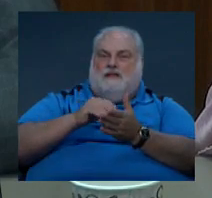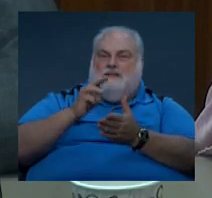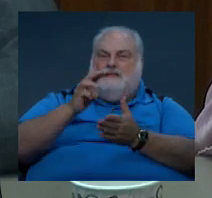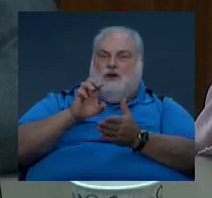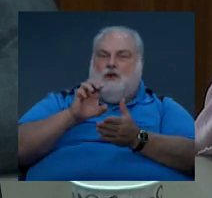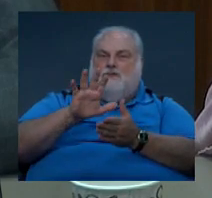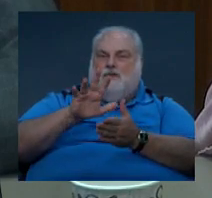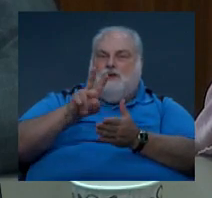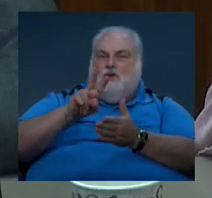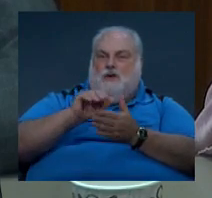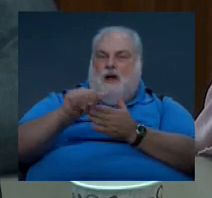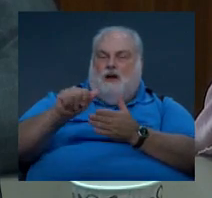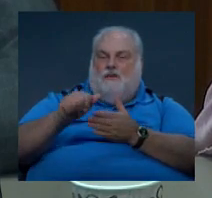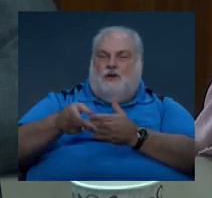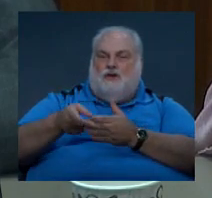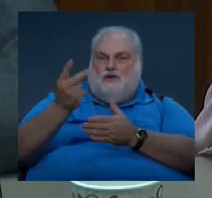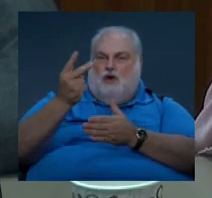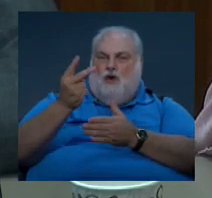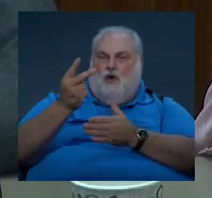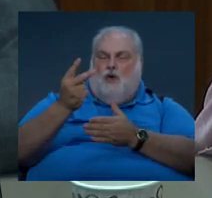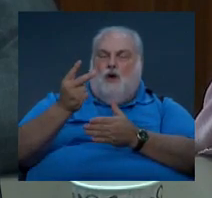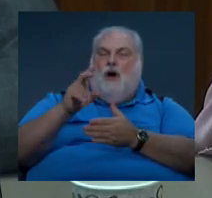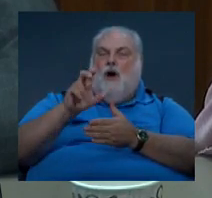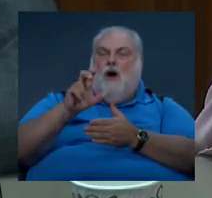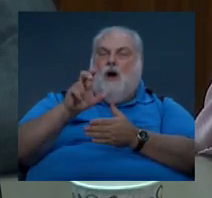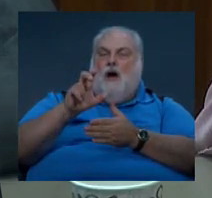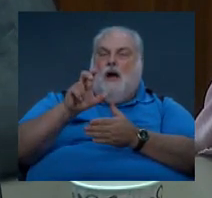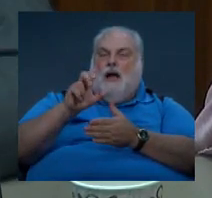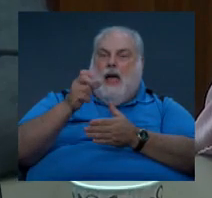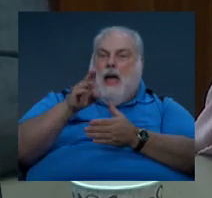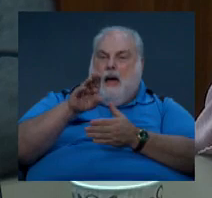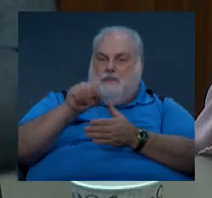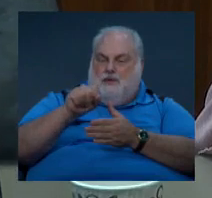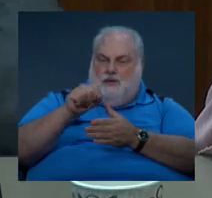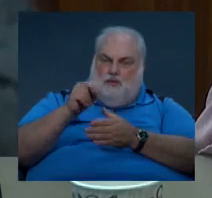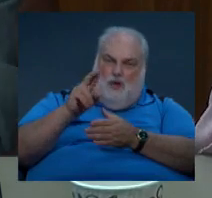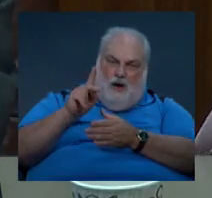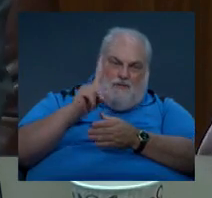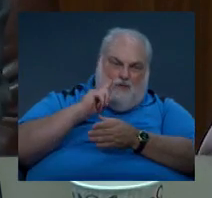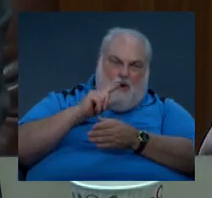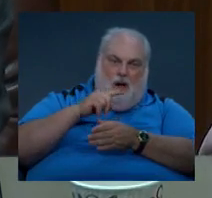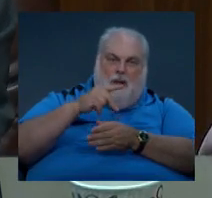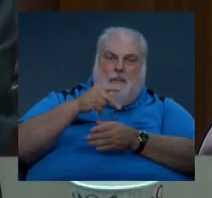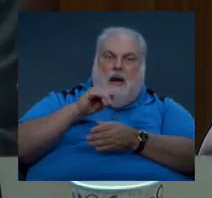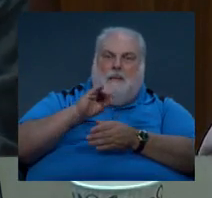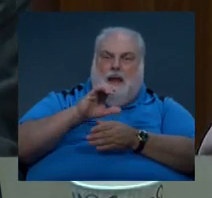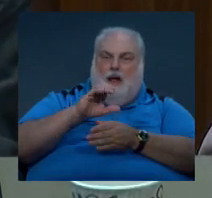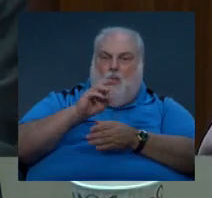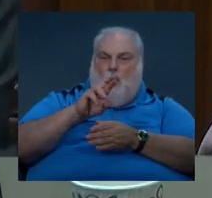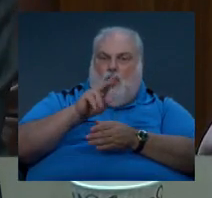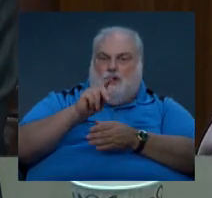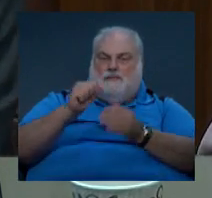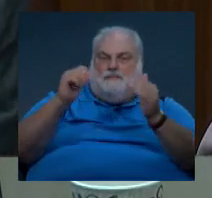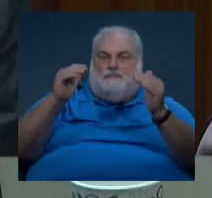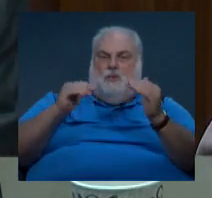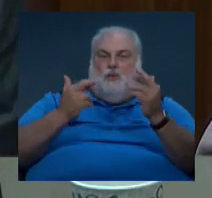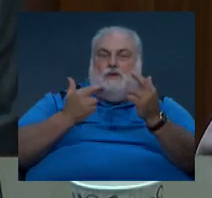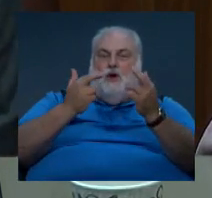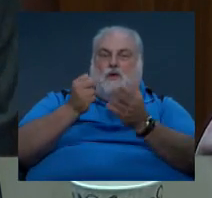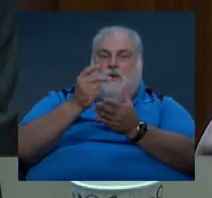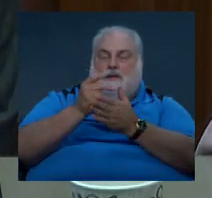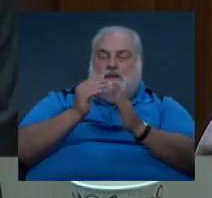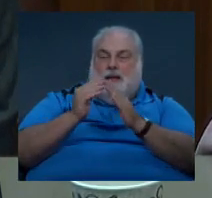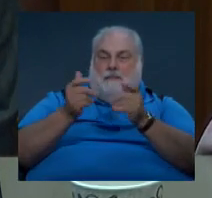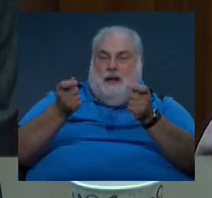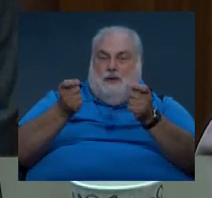$62,652 for the purchase of 2 Ford F-150 Crew Cab 4x4 trucks for the Public Works Department and for the purposes. A resolution authorizes the